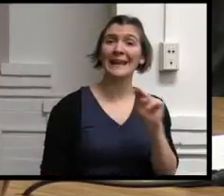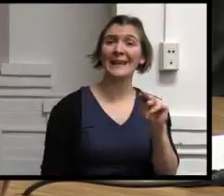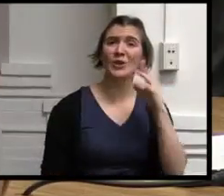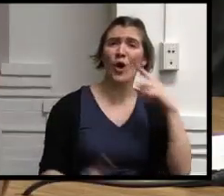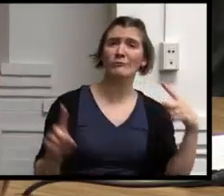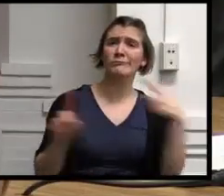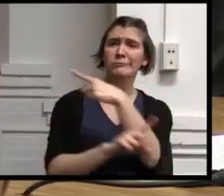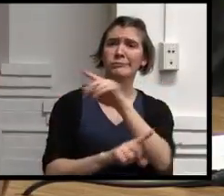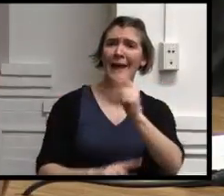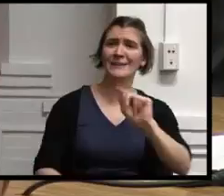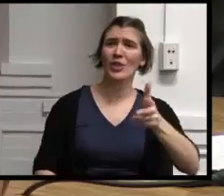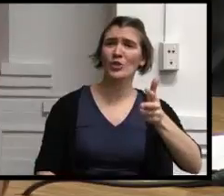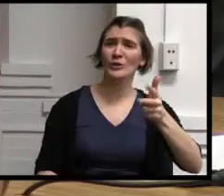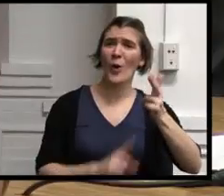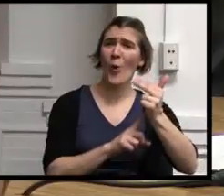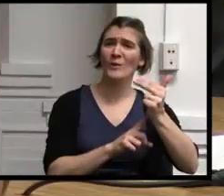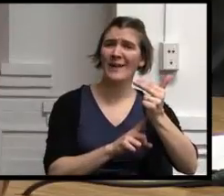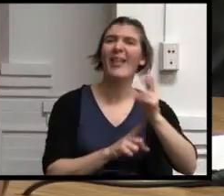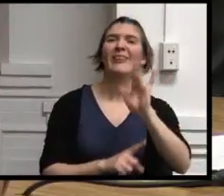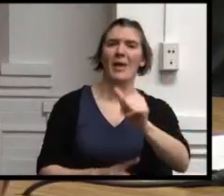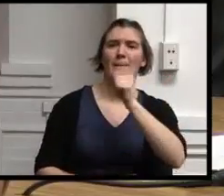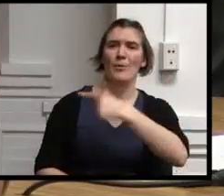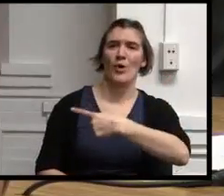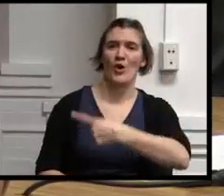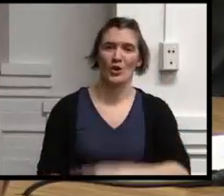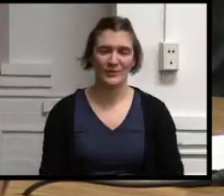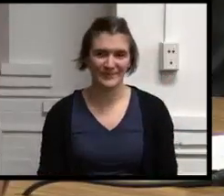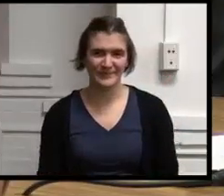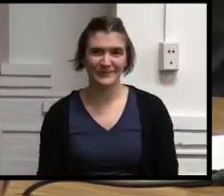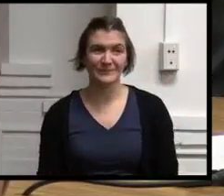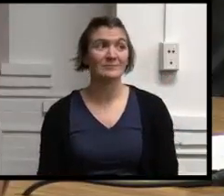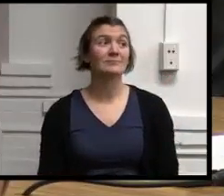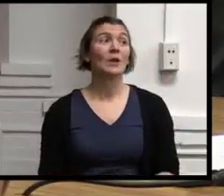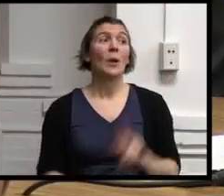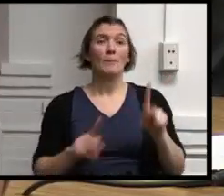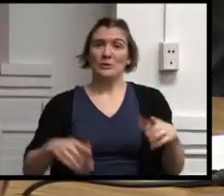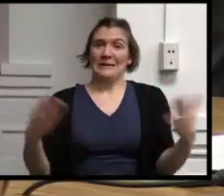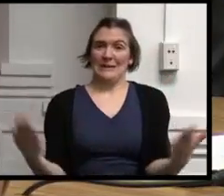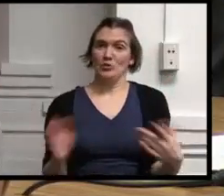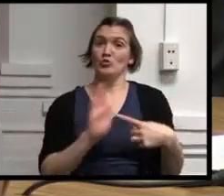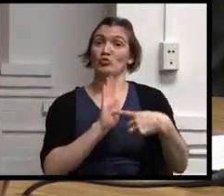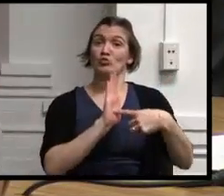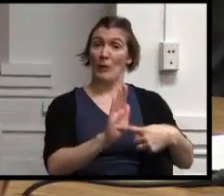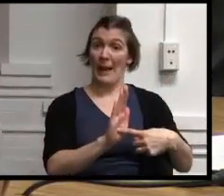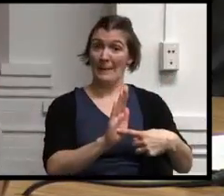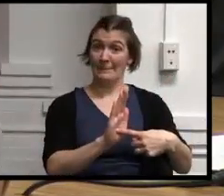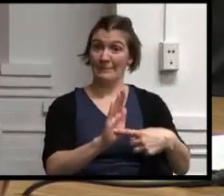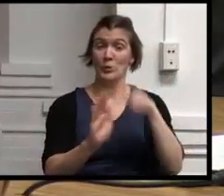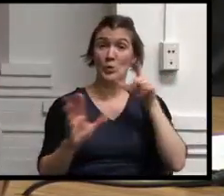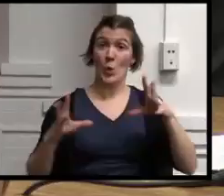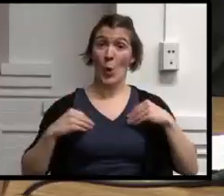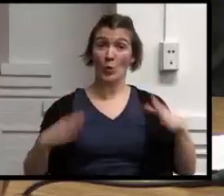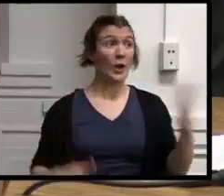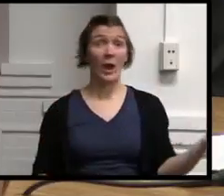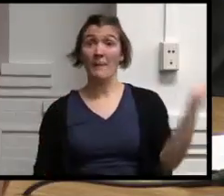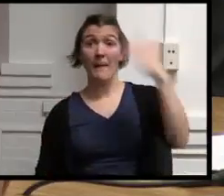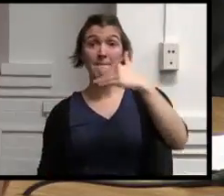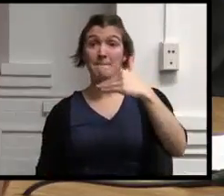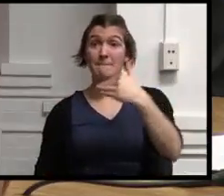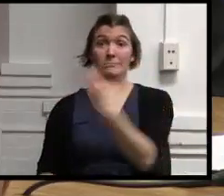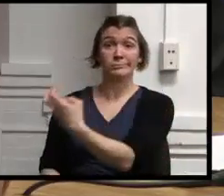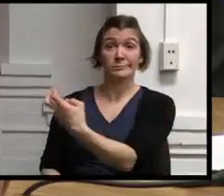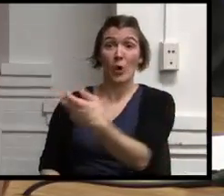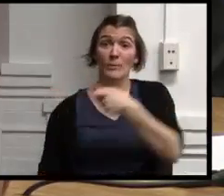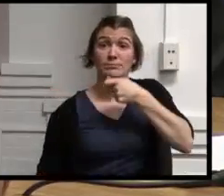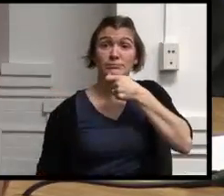All right then. So we have somebody here on behalf of the owners, and you can either come to the table or you